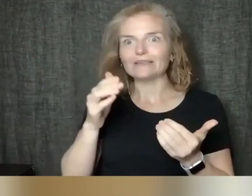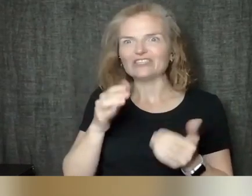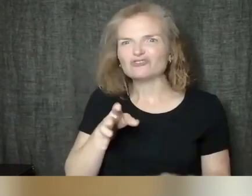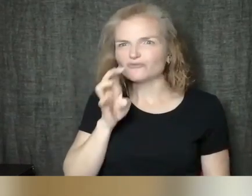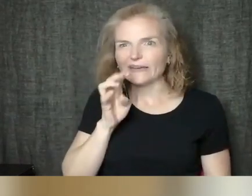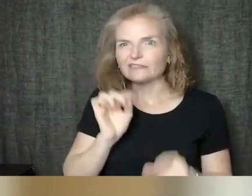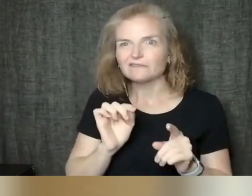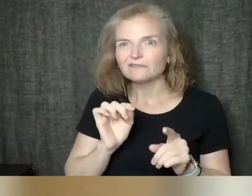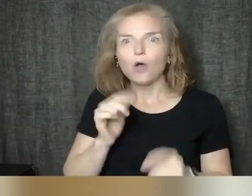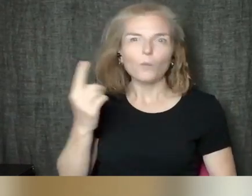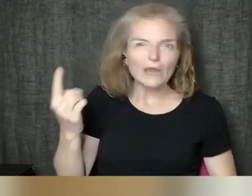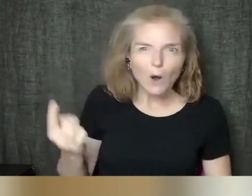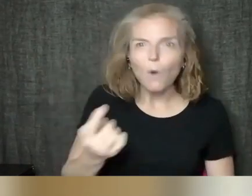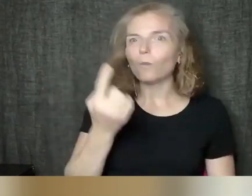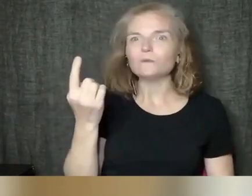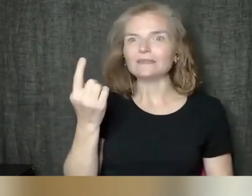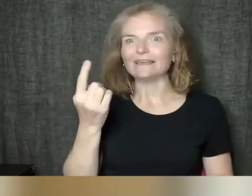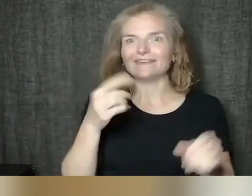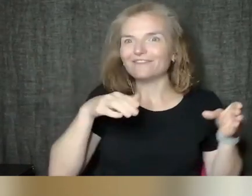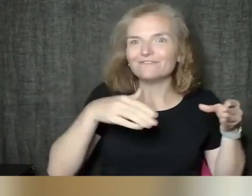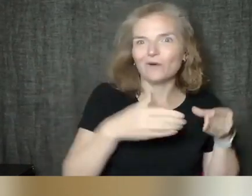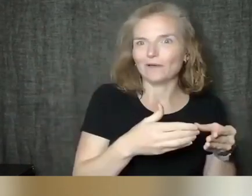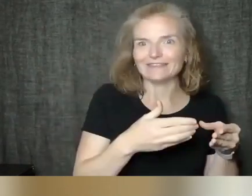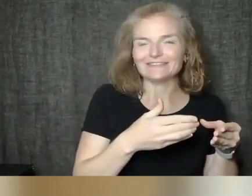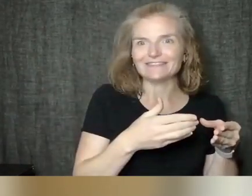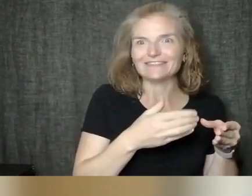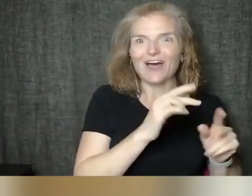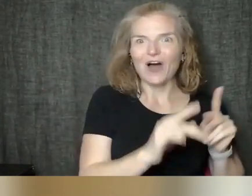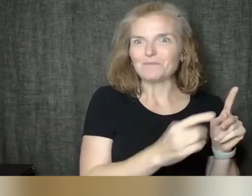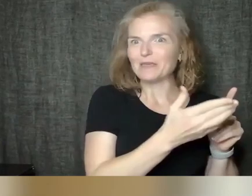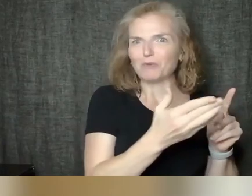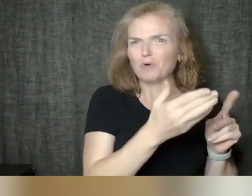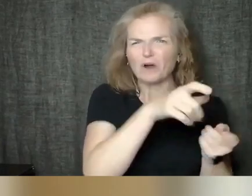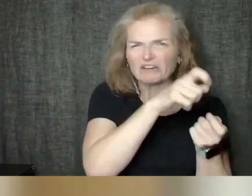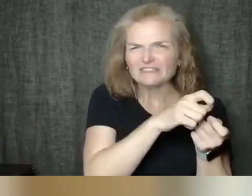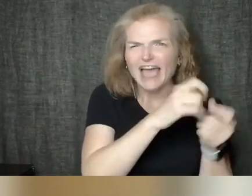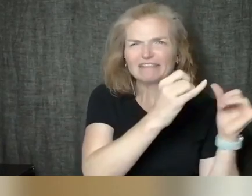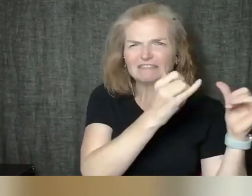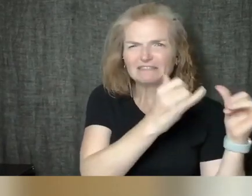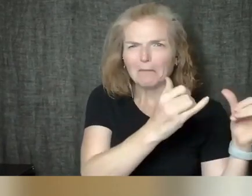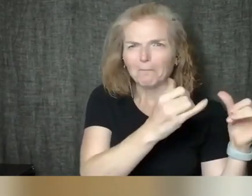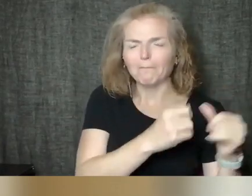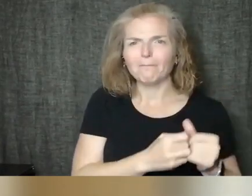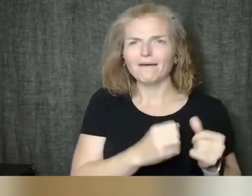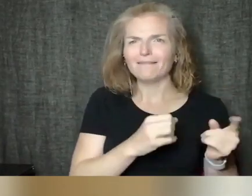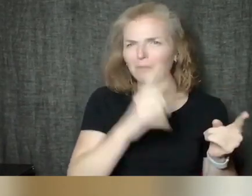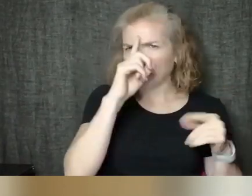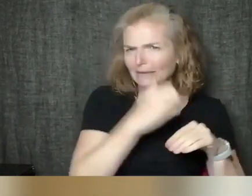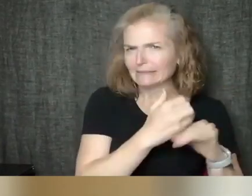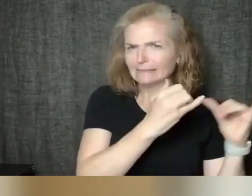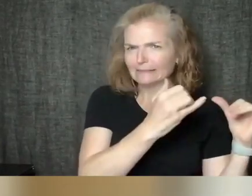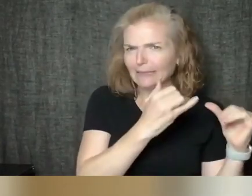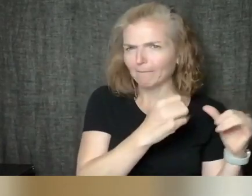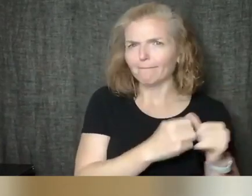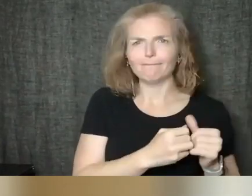know, only know people who share all of our views, who, you know, walk in our shoes in many different aspects,